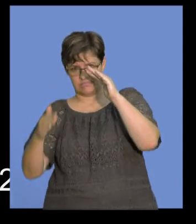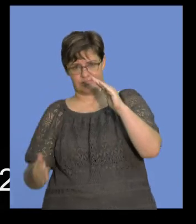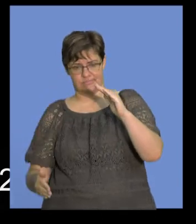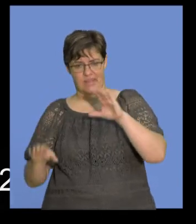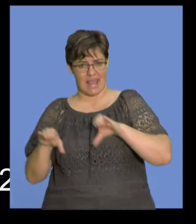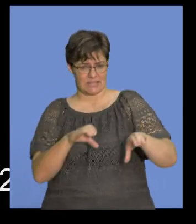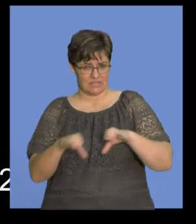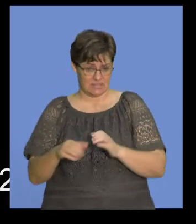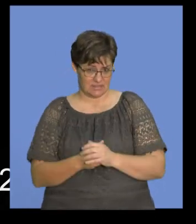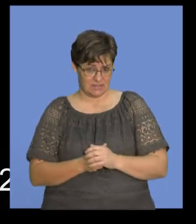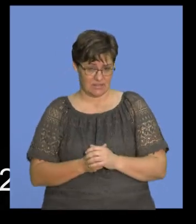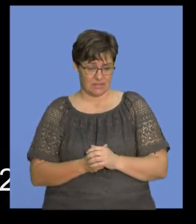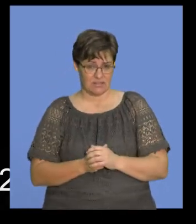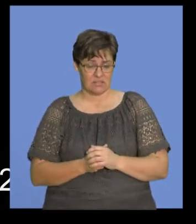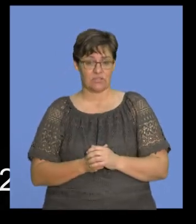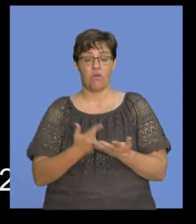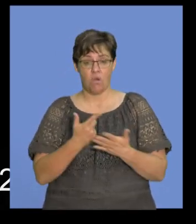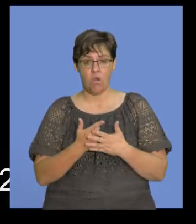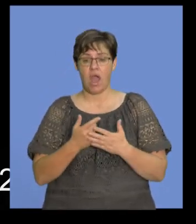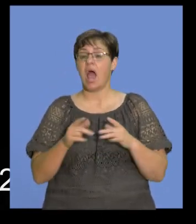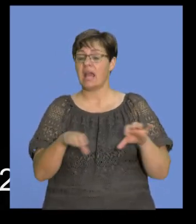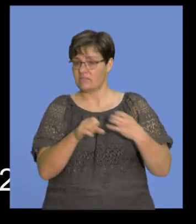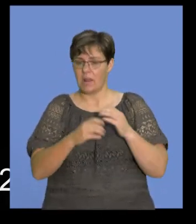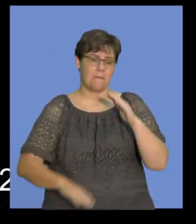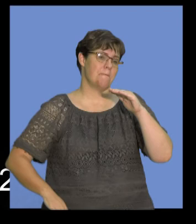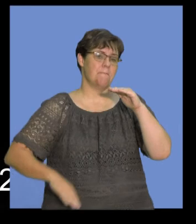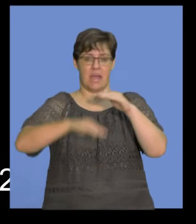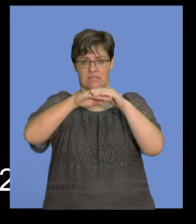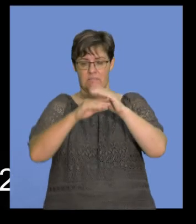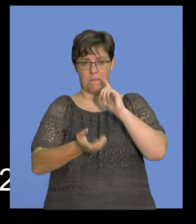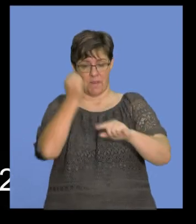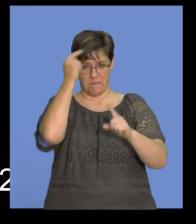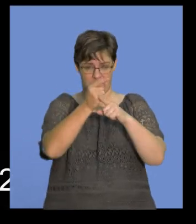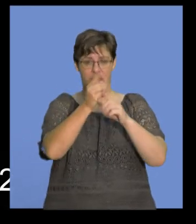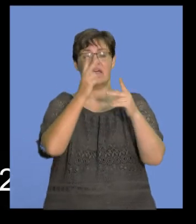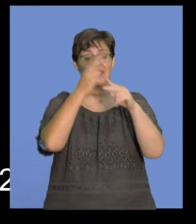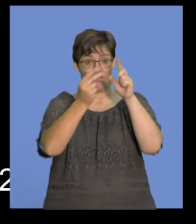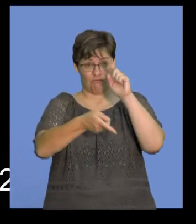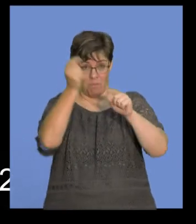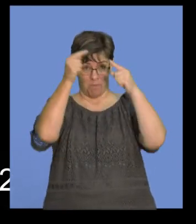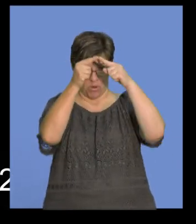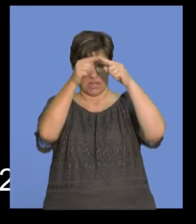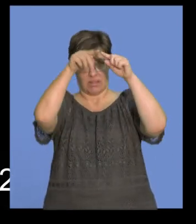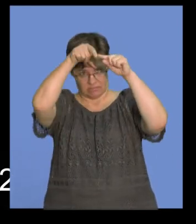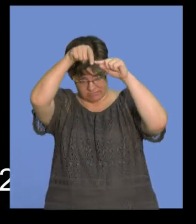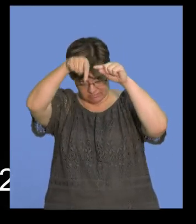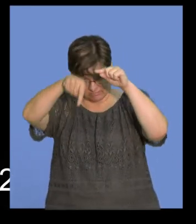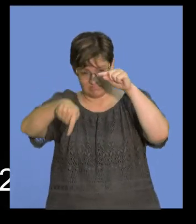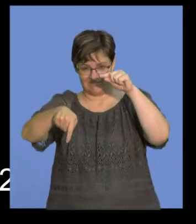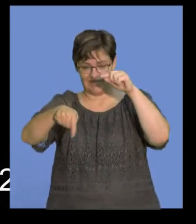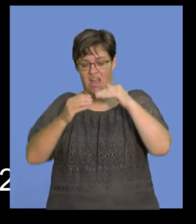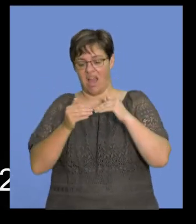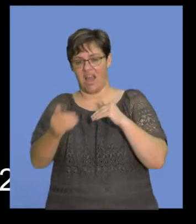decrease in the enzyme activity. So at some point, the enzyme activity has reached its maximum, and then it continues to decrease